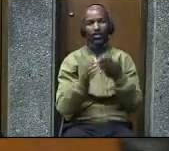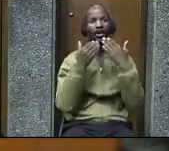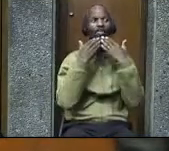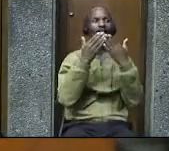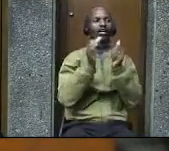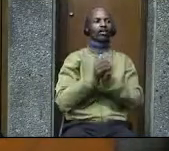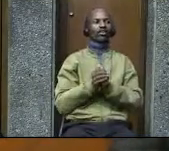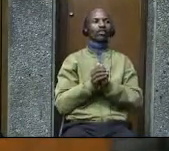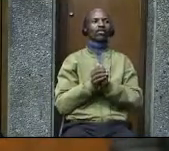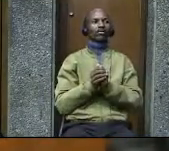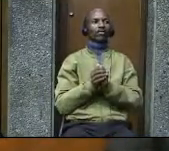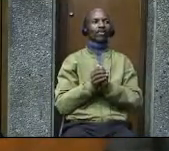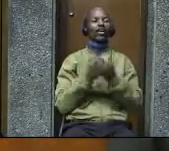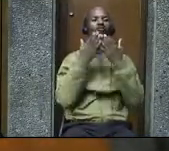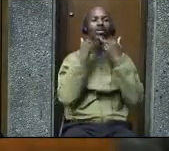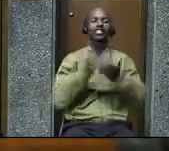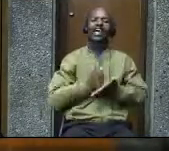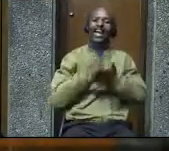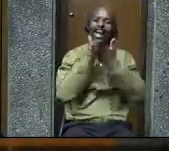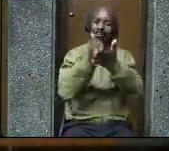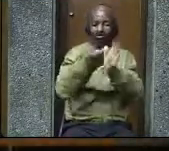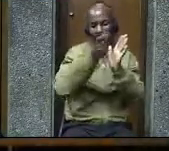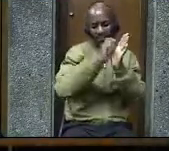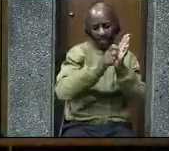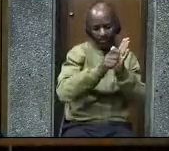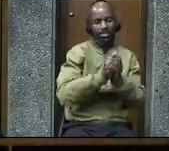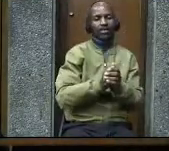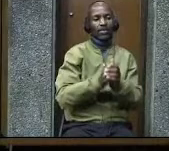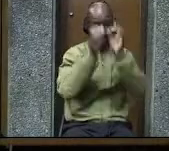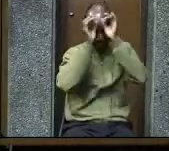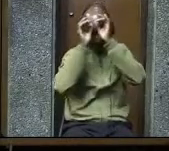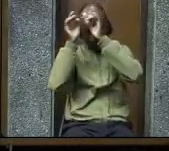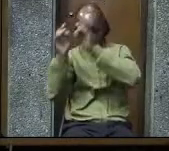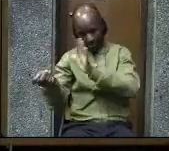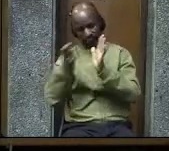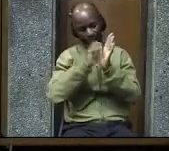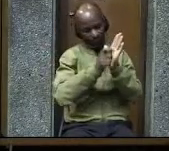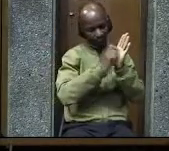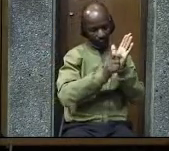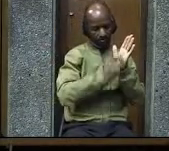baba. Cela nimneke tunibhale ama particulars wakhe.